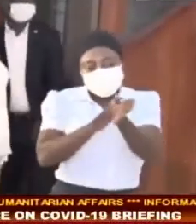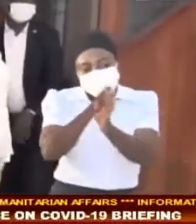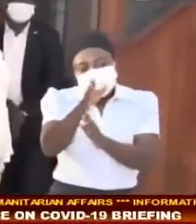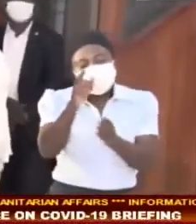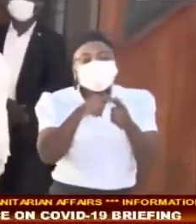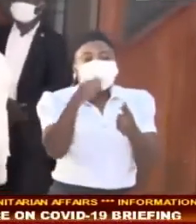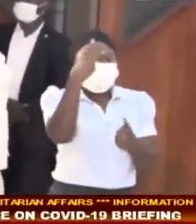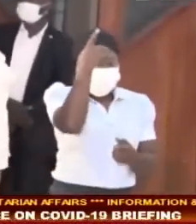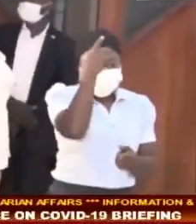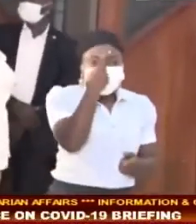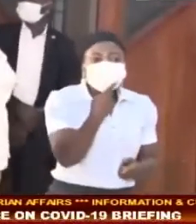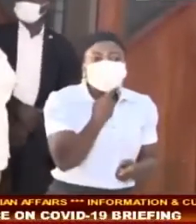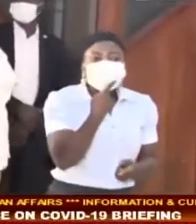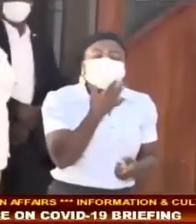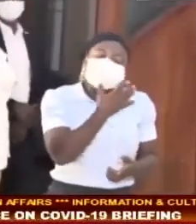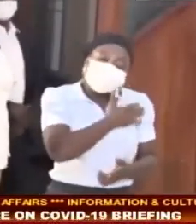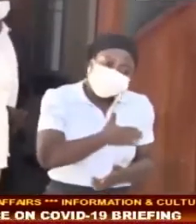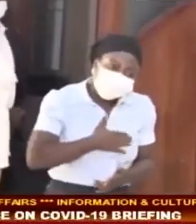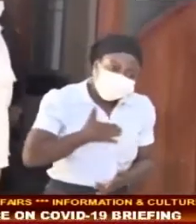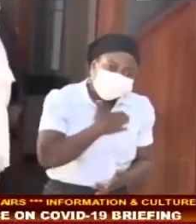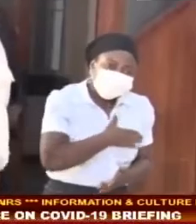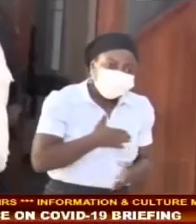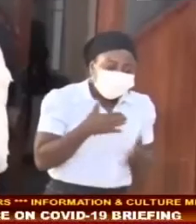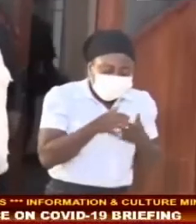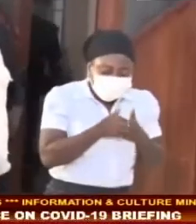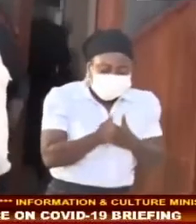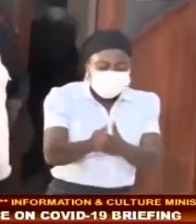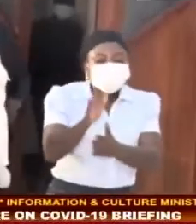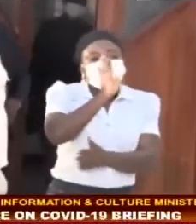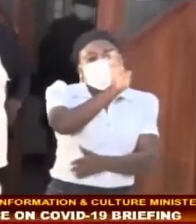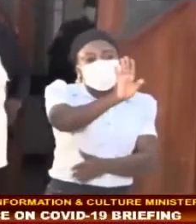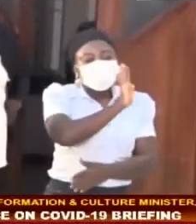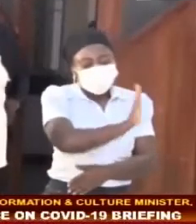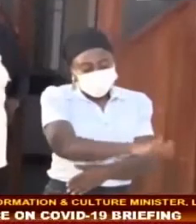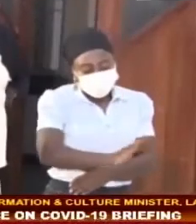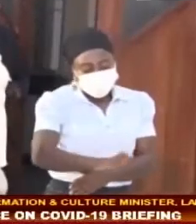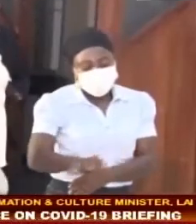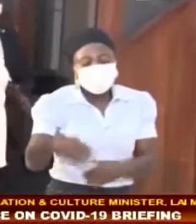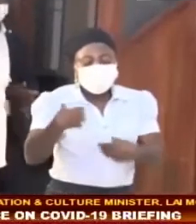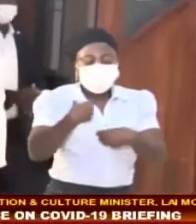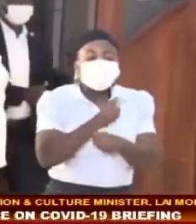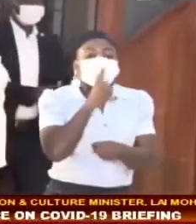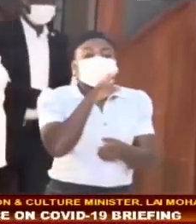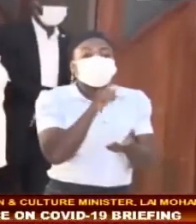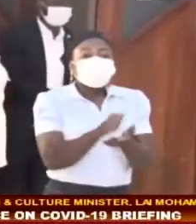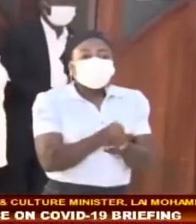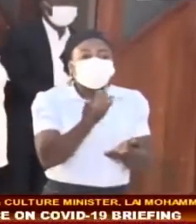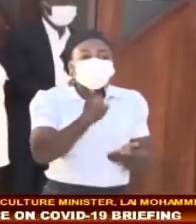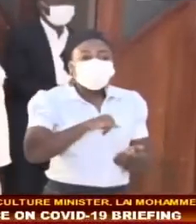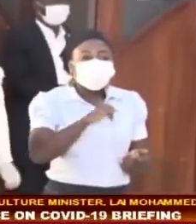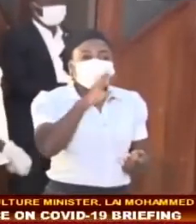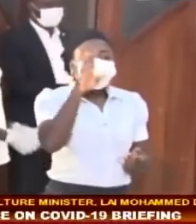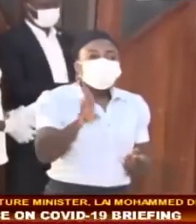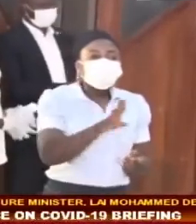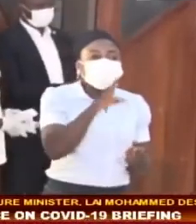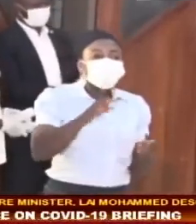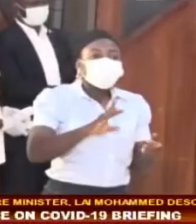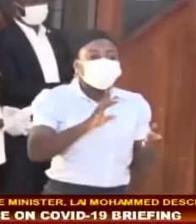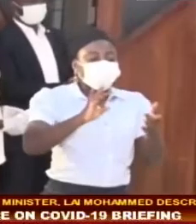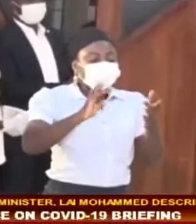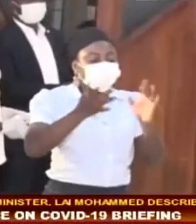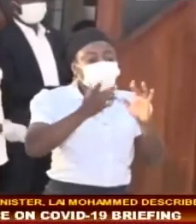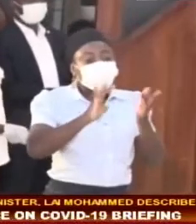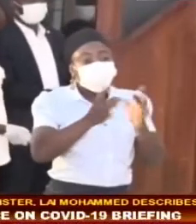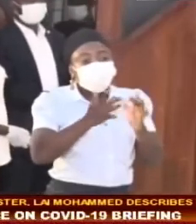parents. Parents, please guide your children. Ensure that they engage in various online and terrestrial